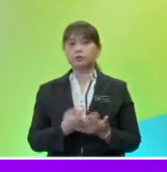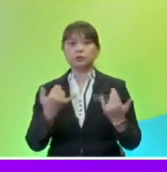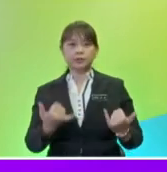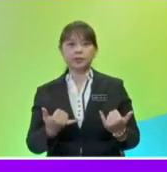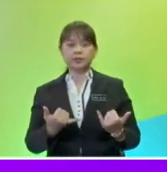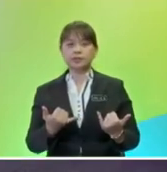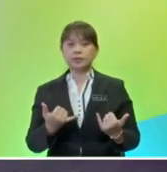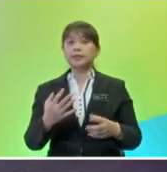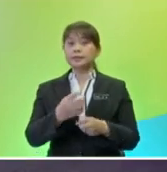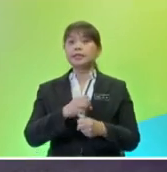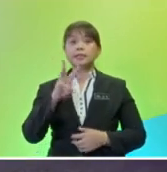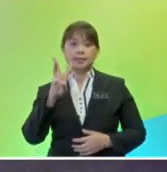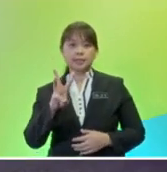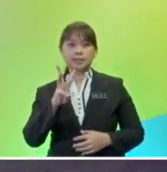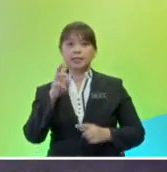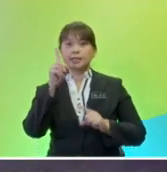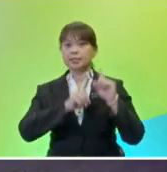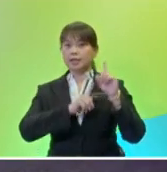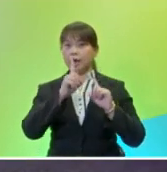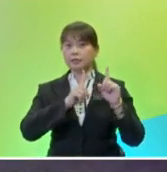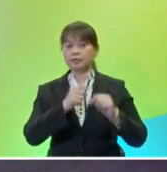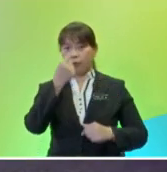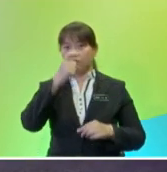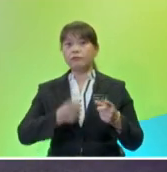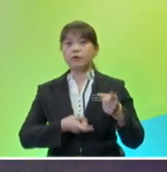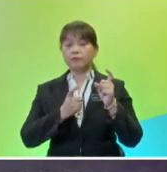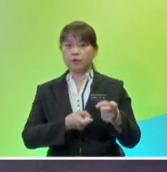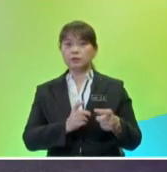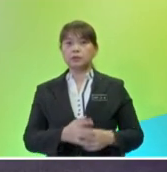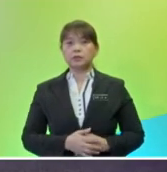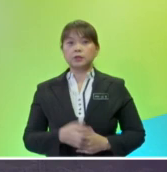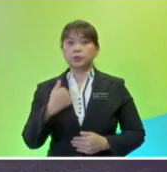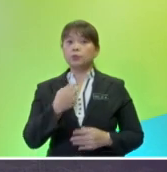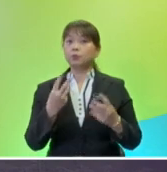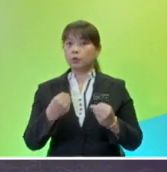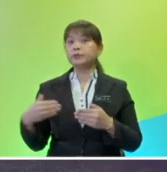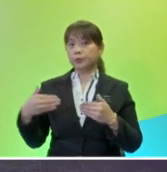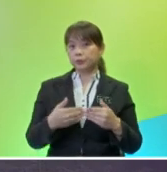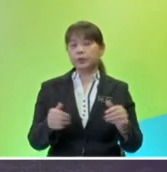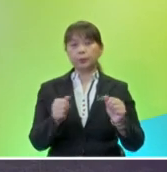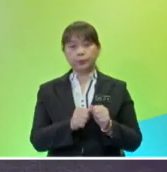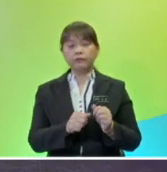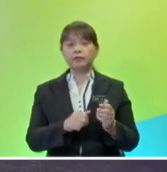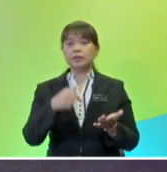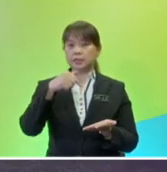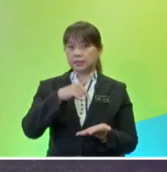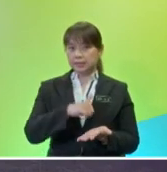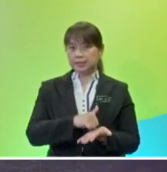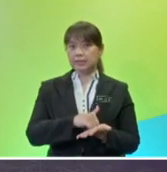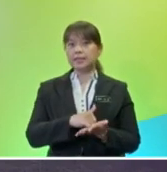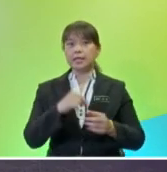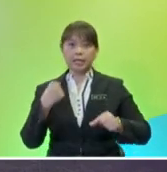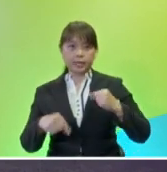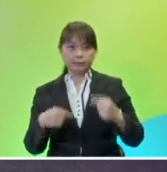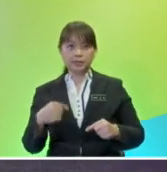6 stars. 6 stars. All right. Do we want to go on with this game? Perhaps. I think, yay. I really like playing with this.